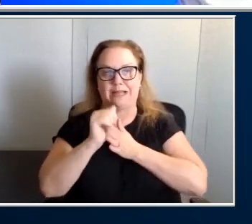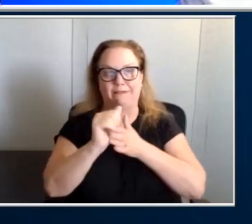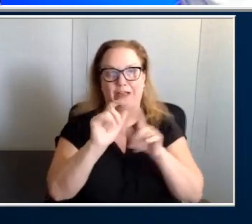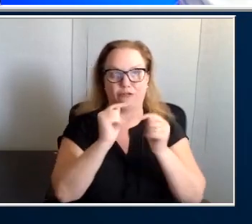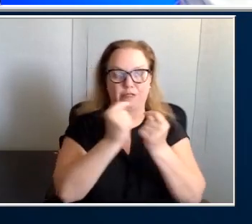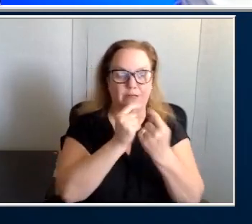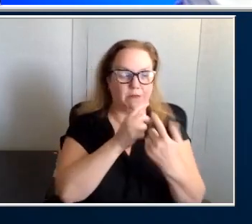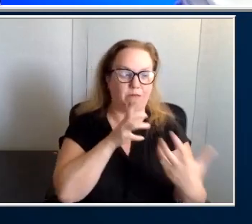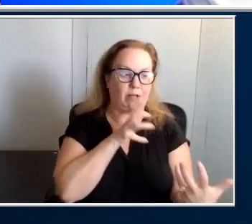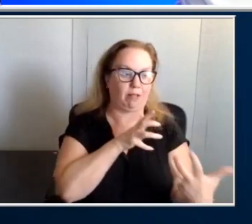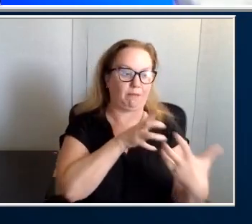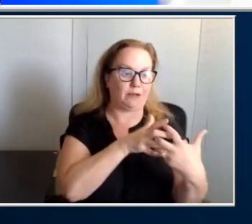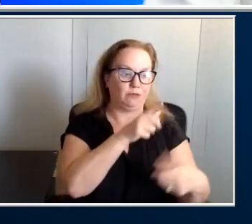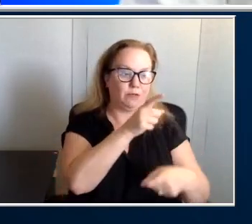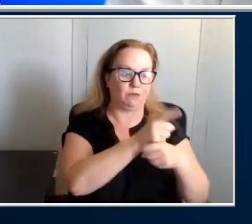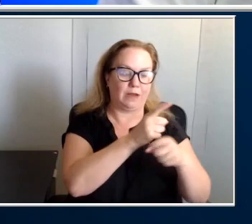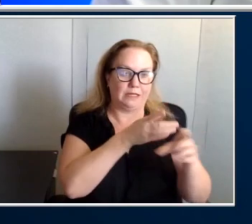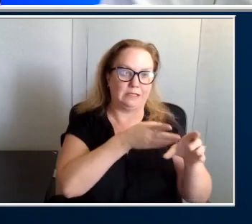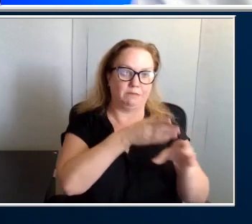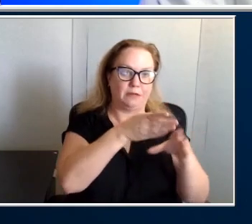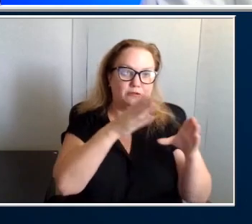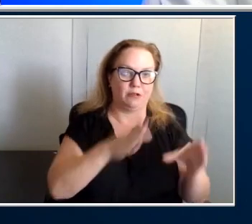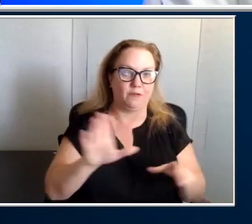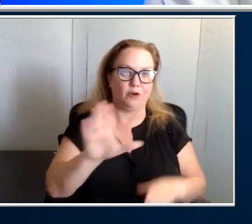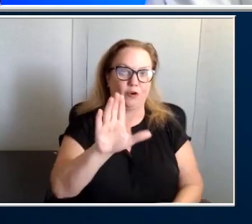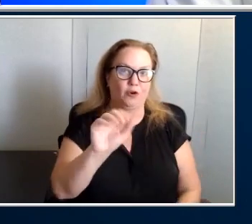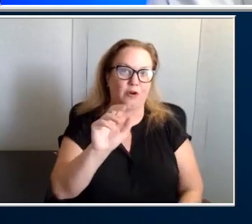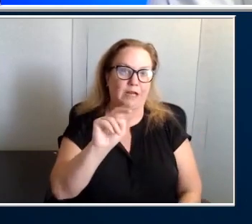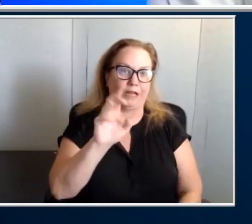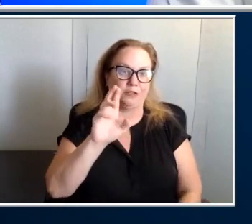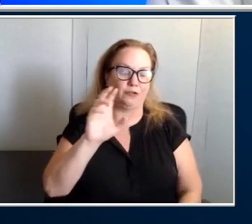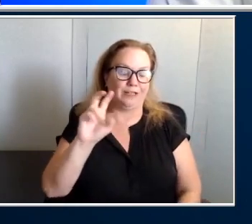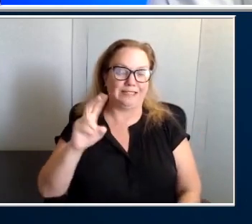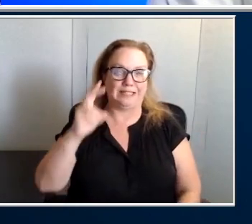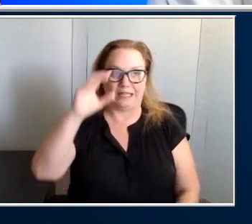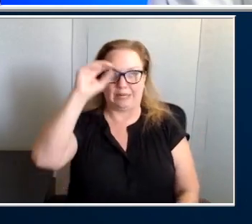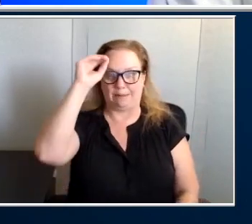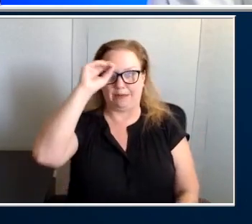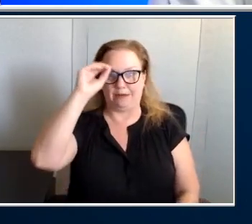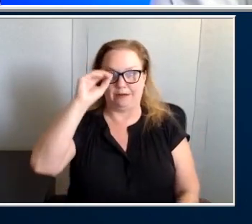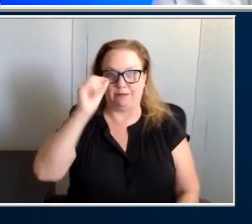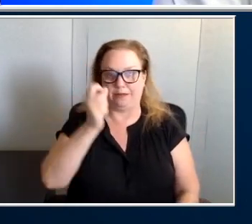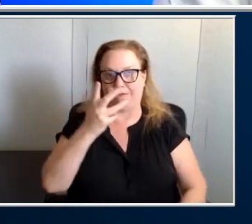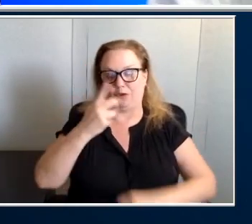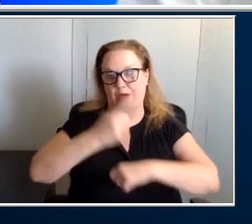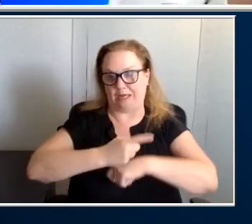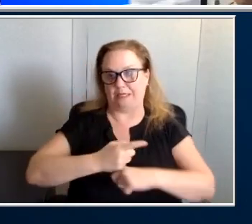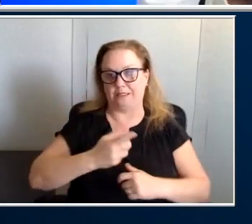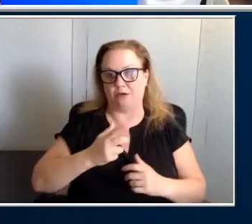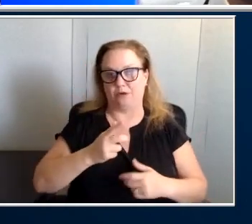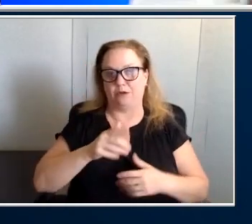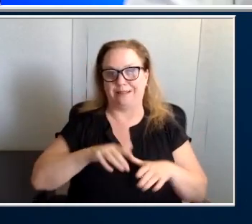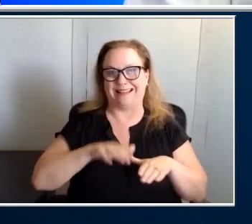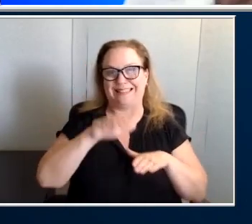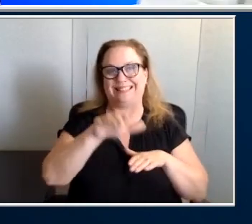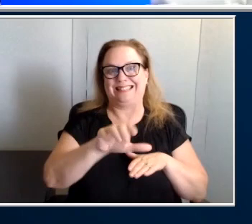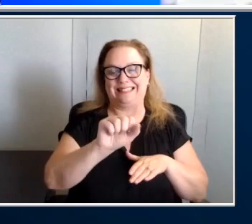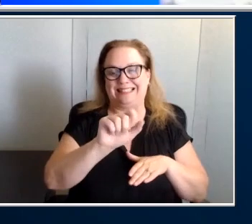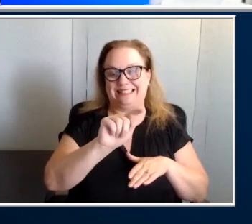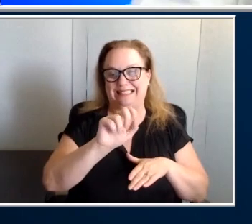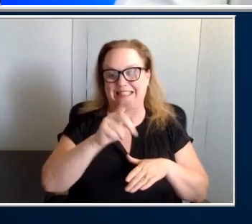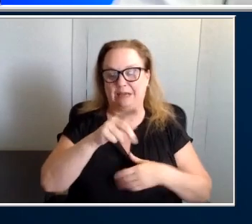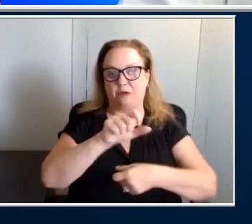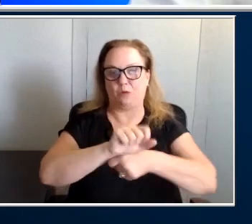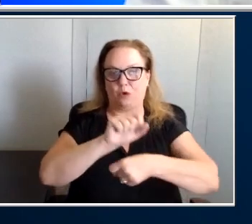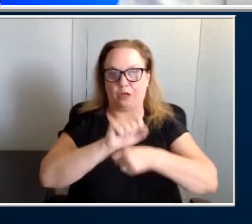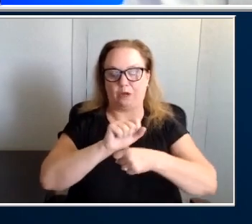you with the right specialist for your cancer, and you can get a second opinion usually within a few days. And so I think taking that step, working with our navigators, getting to the